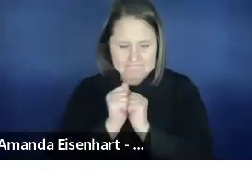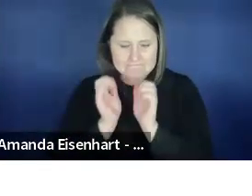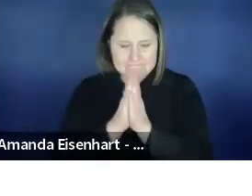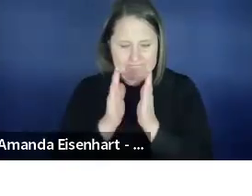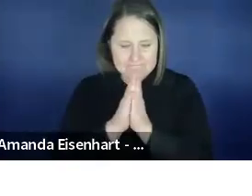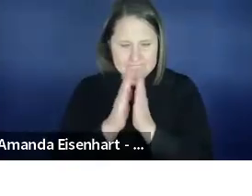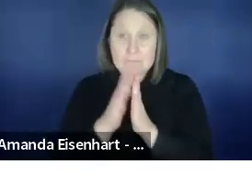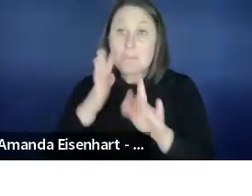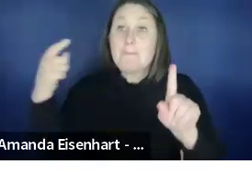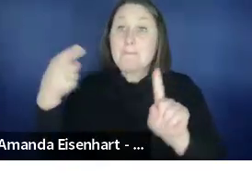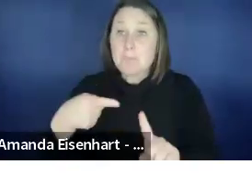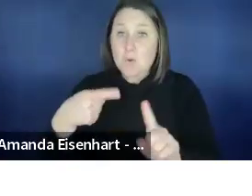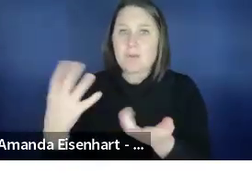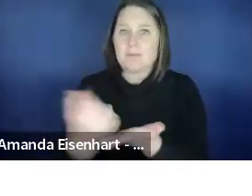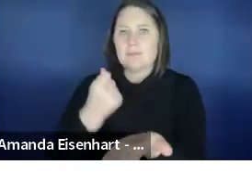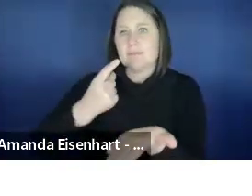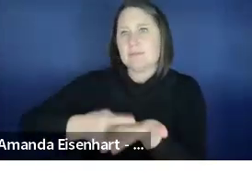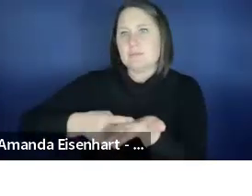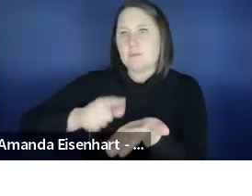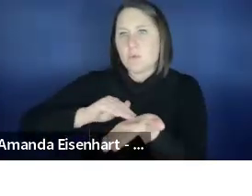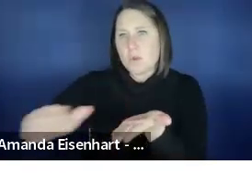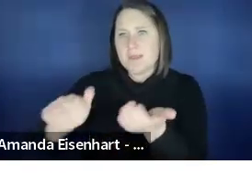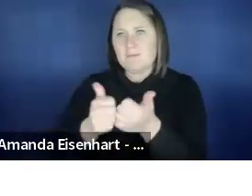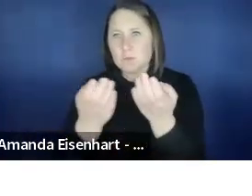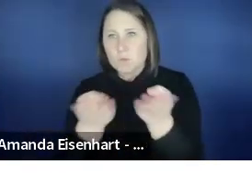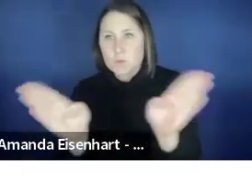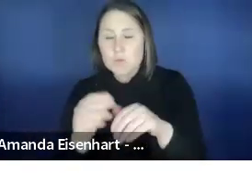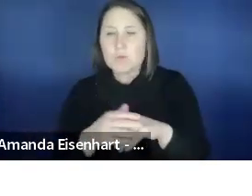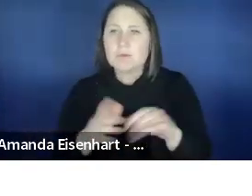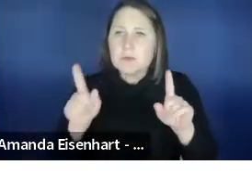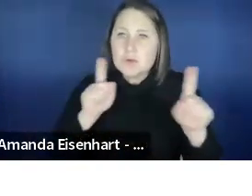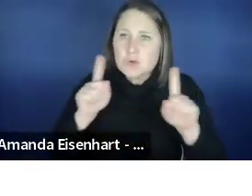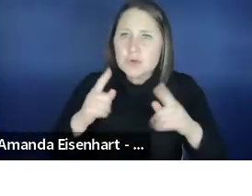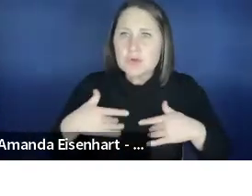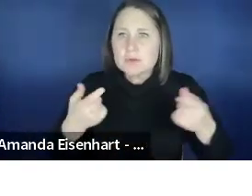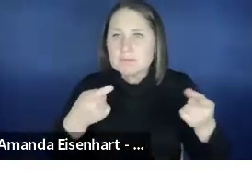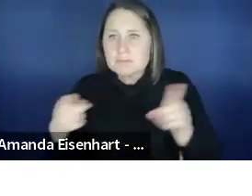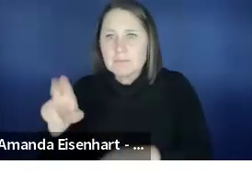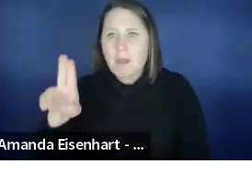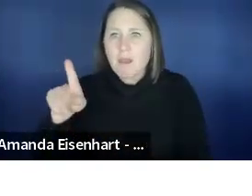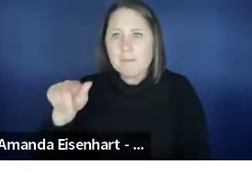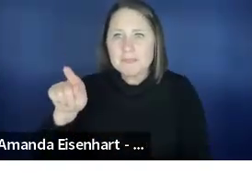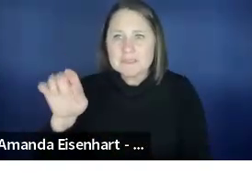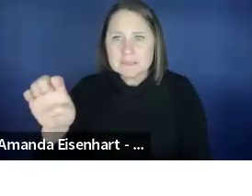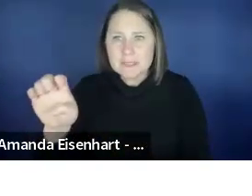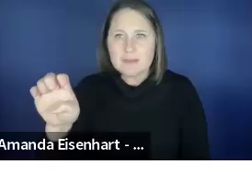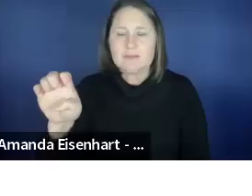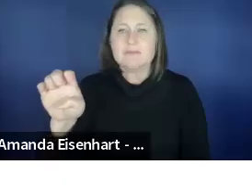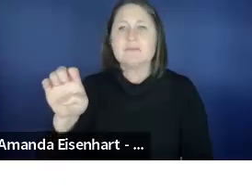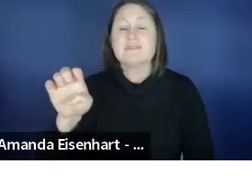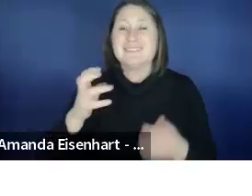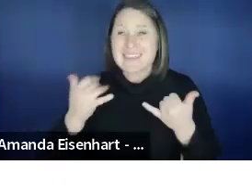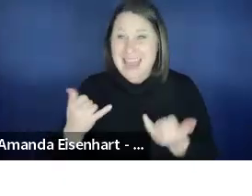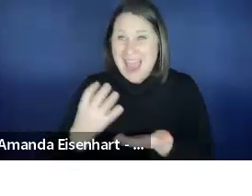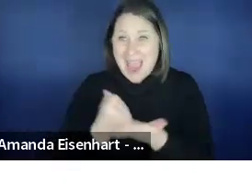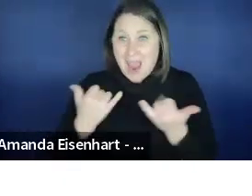opportunity to talk about the waiver with you all so that you can hear some of the updates ahead of the formal time when you'll be able to make